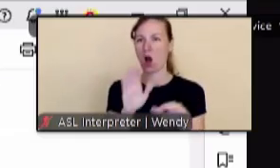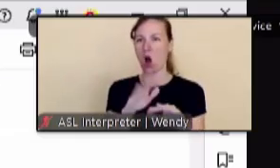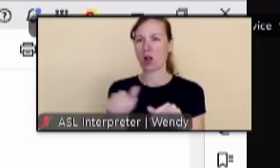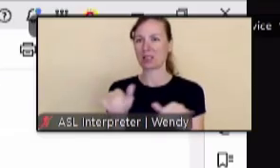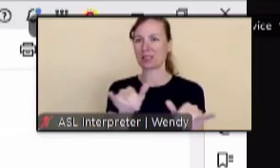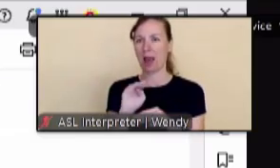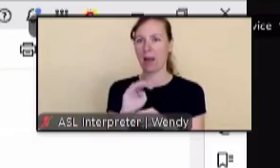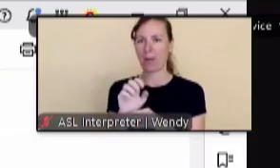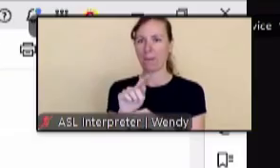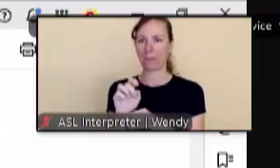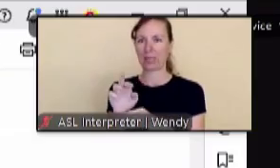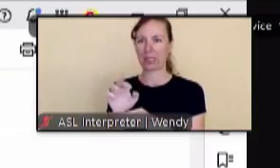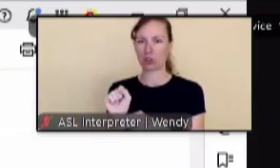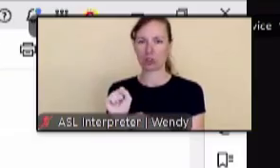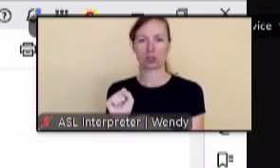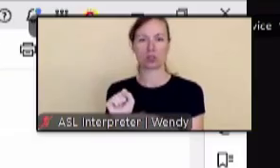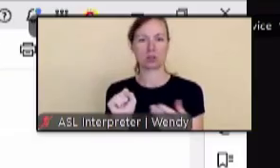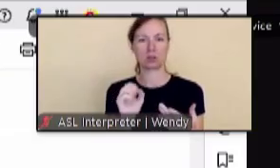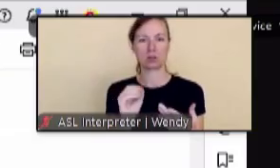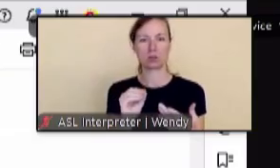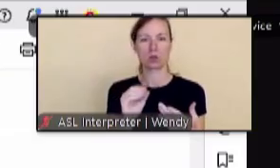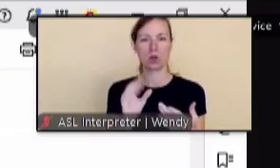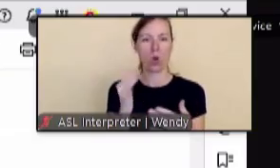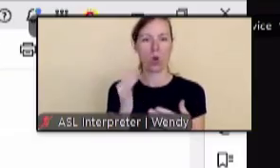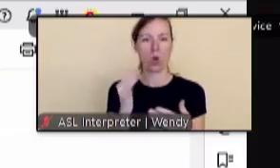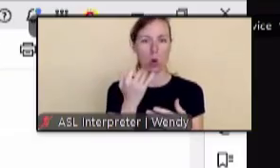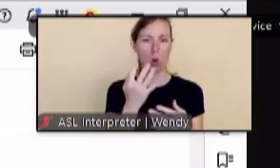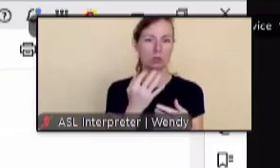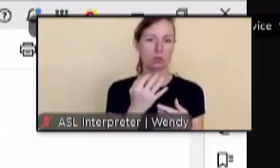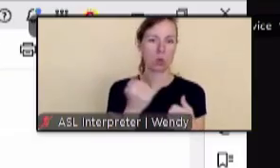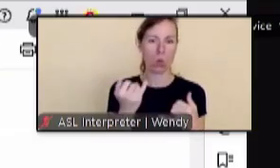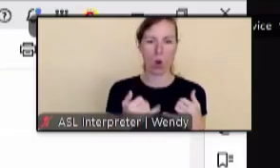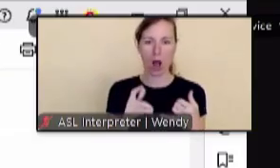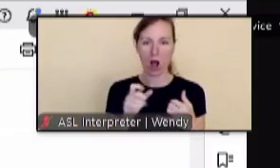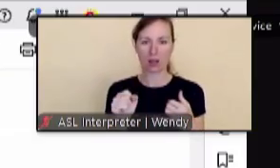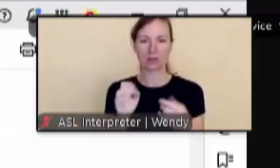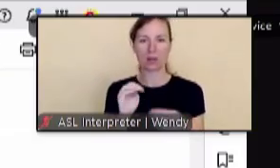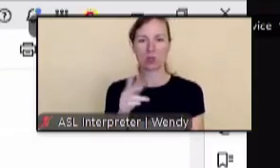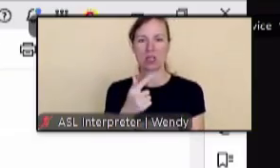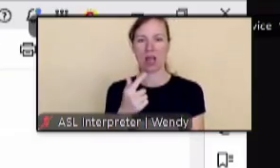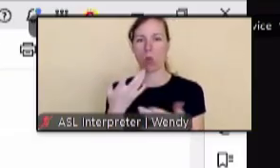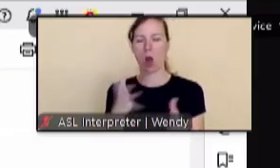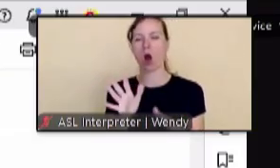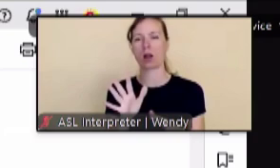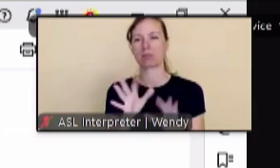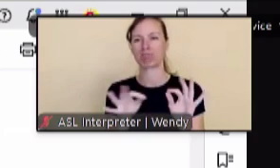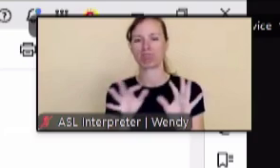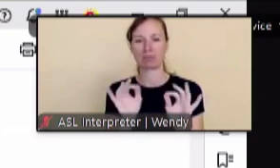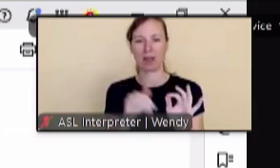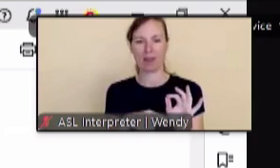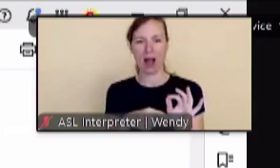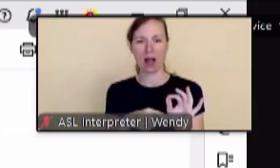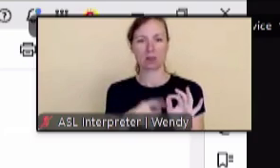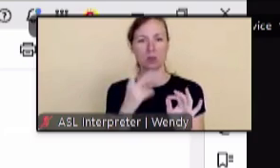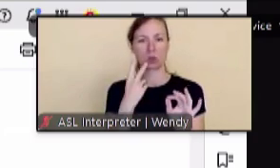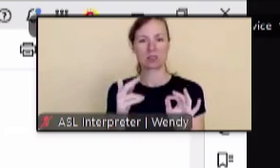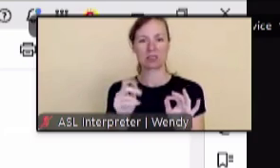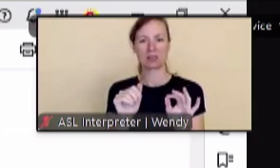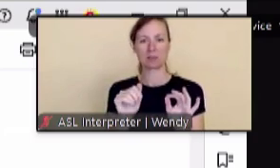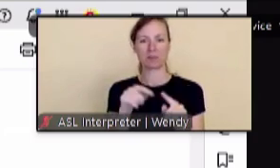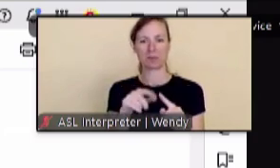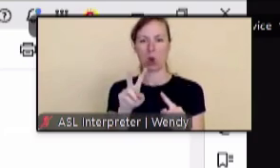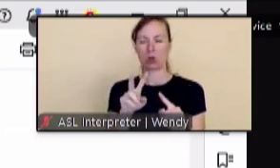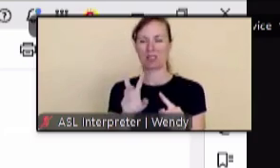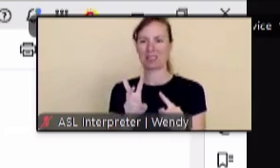to. You see the Axon on here, that's $62,000. That's the contract that runs through 2029. It provides for our body cameras, our